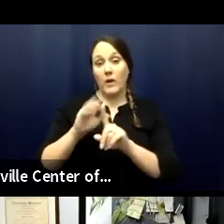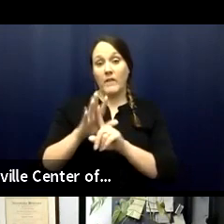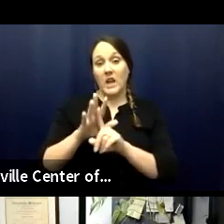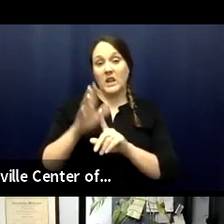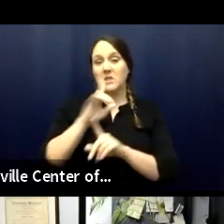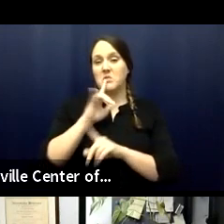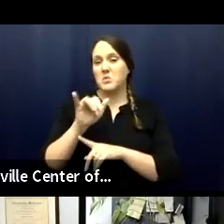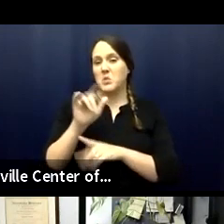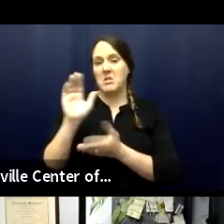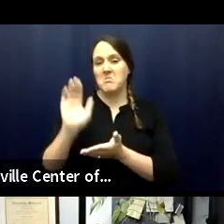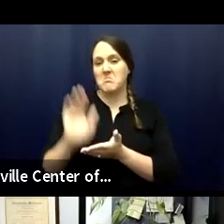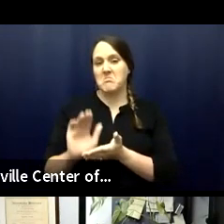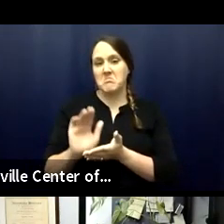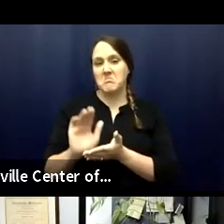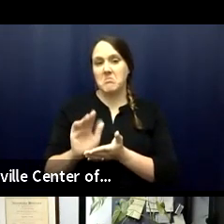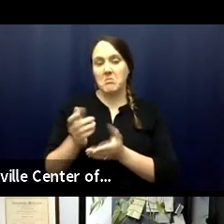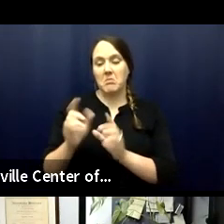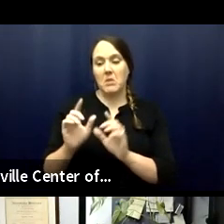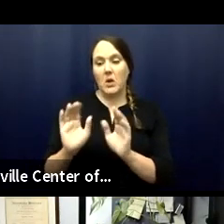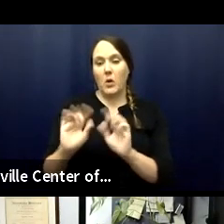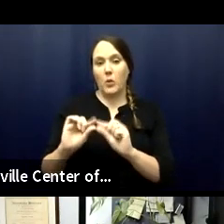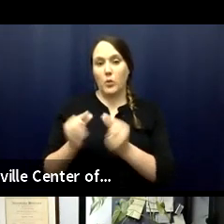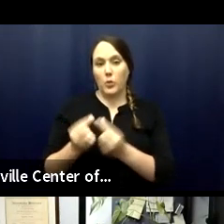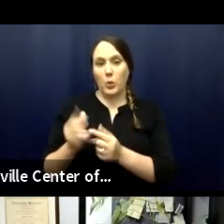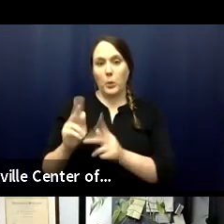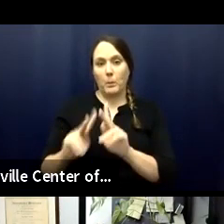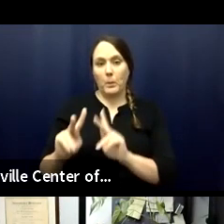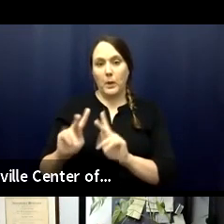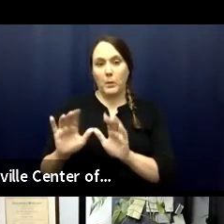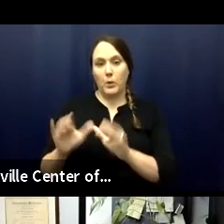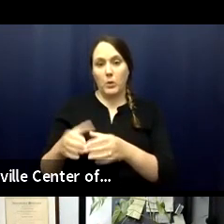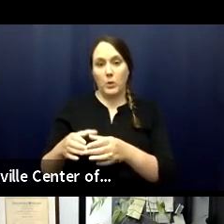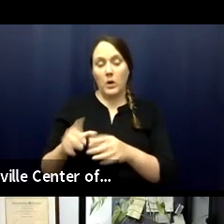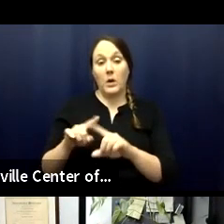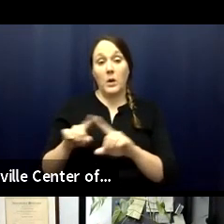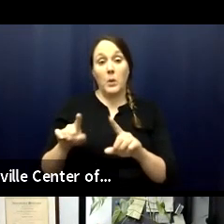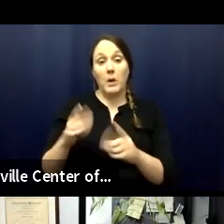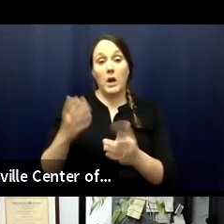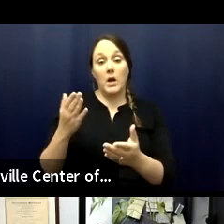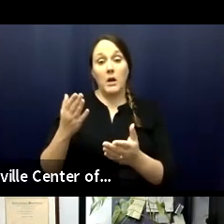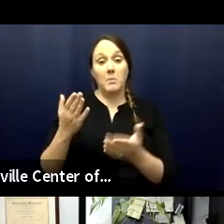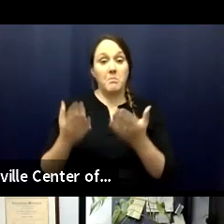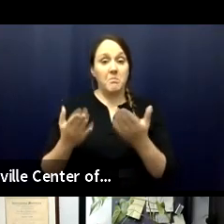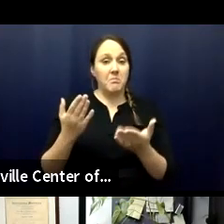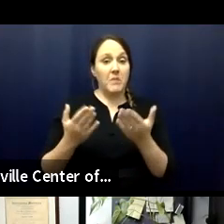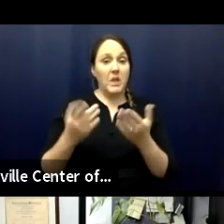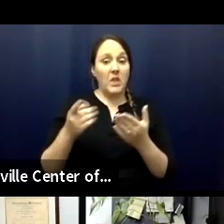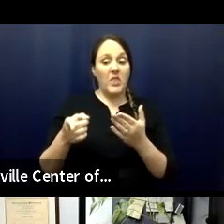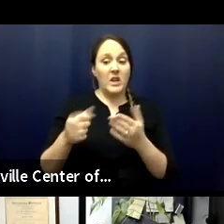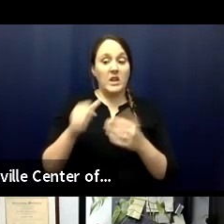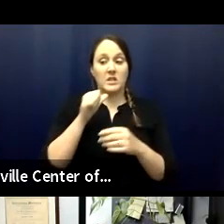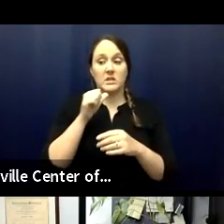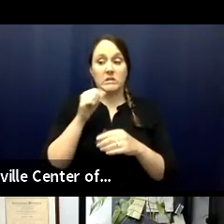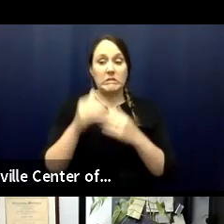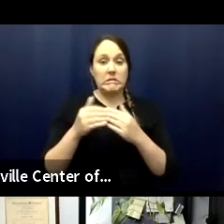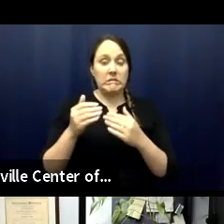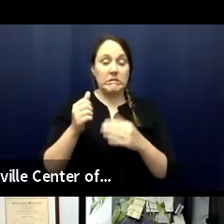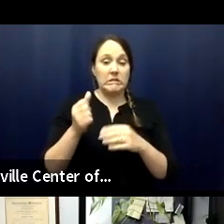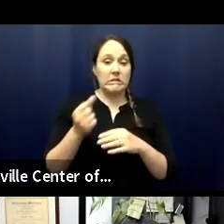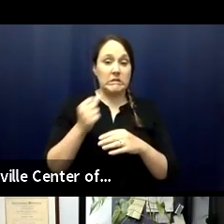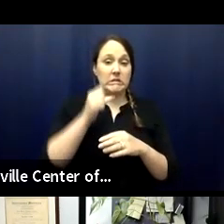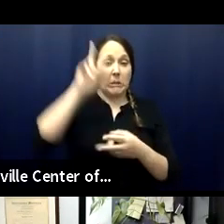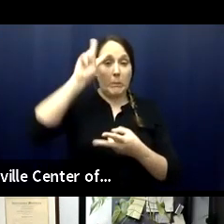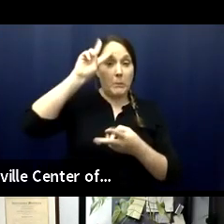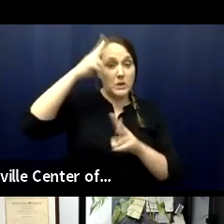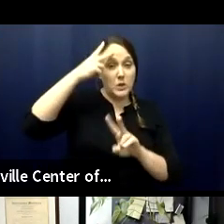relatively small, but the potential for this to be either, number one, misconstrued, or number two,